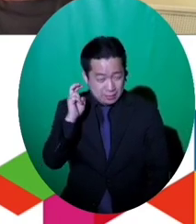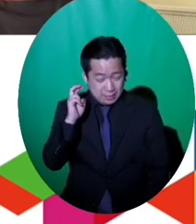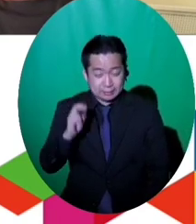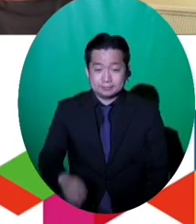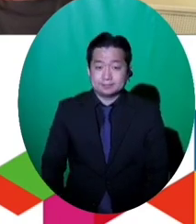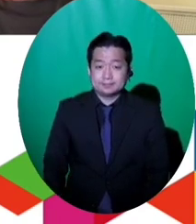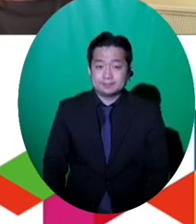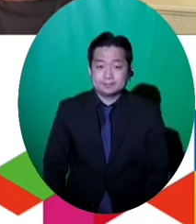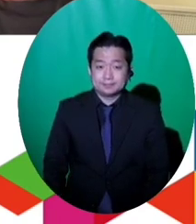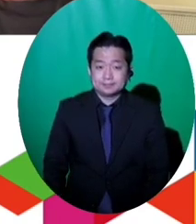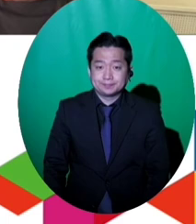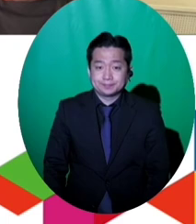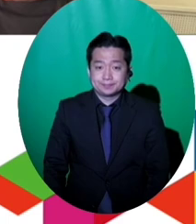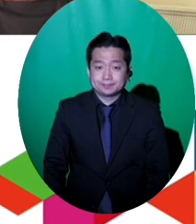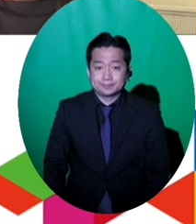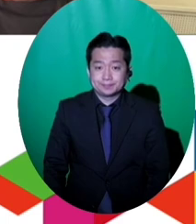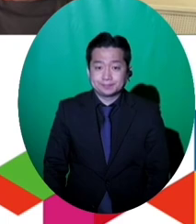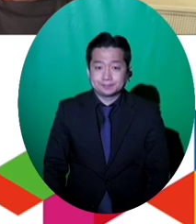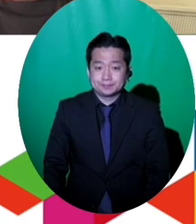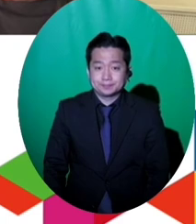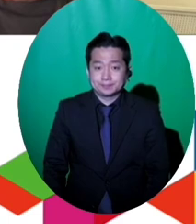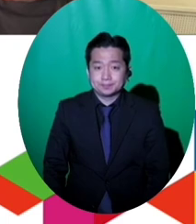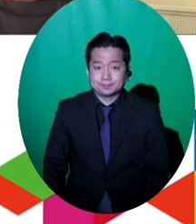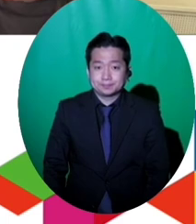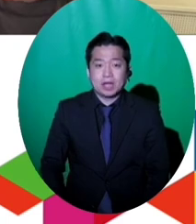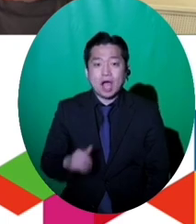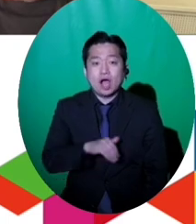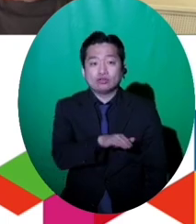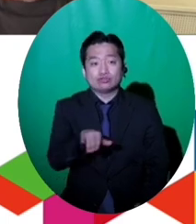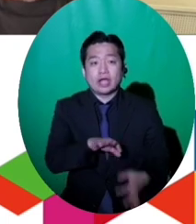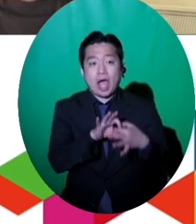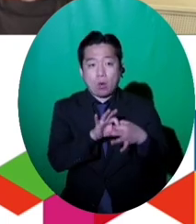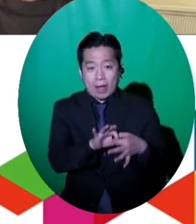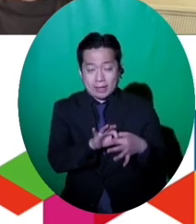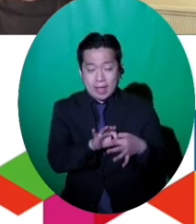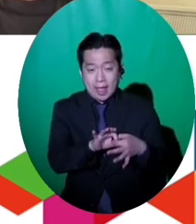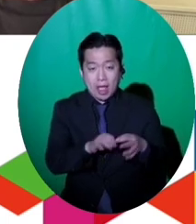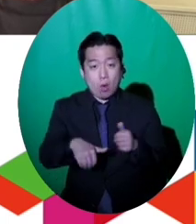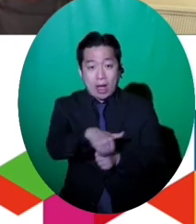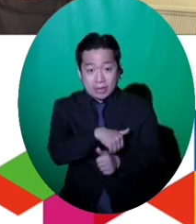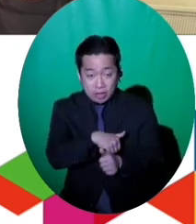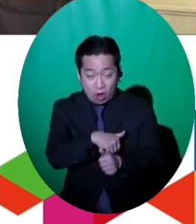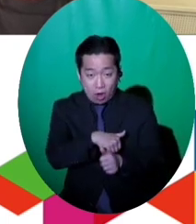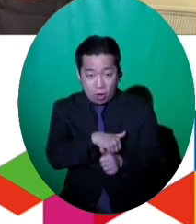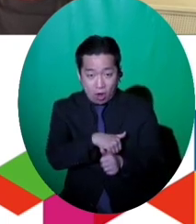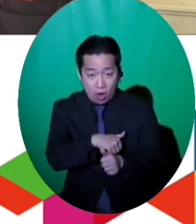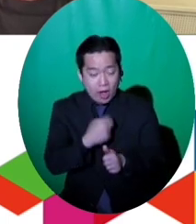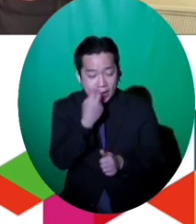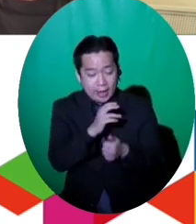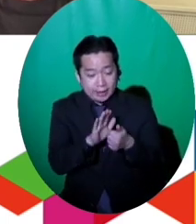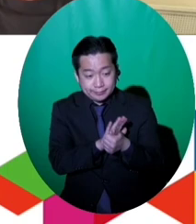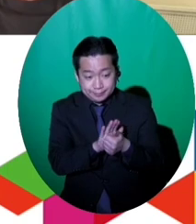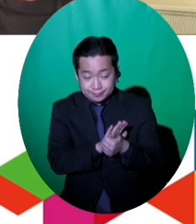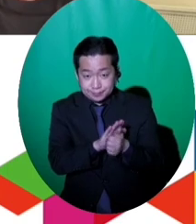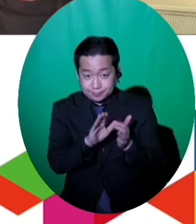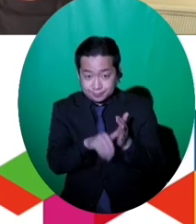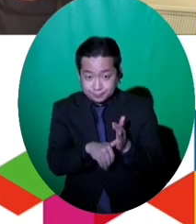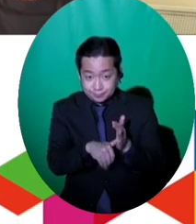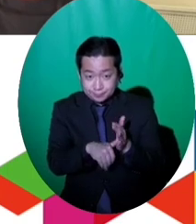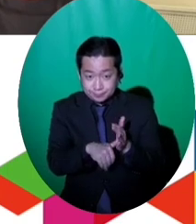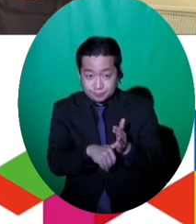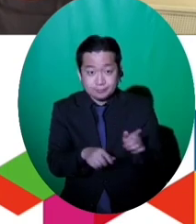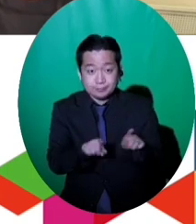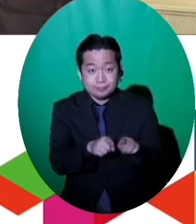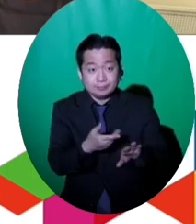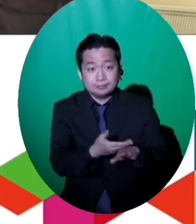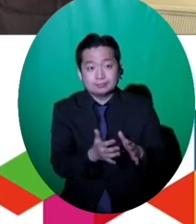other members of the community, care becomes so much more manageable mm-hmm. as opposed to a global scale. And I think it just really